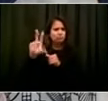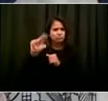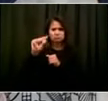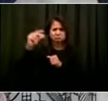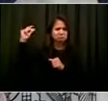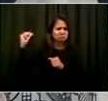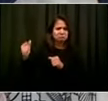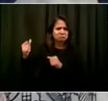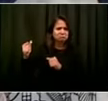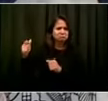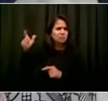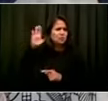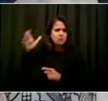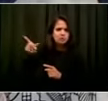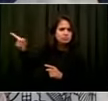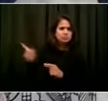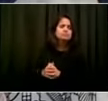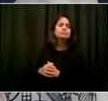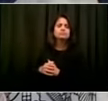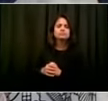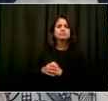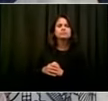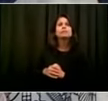adapt accordingly.